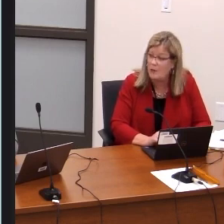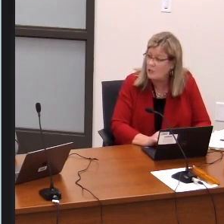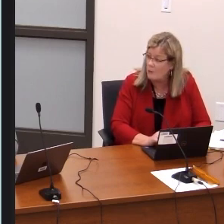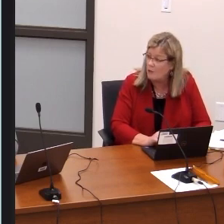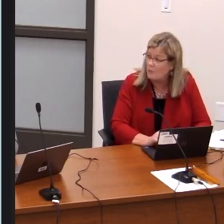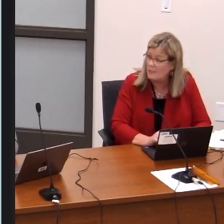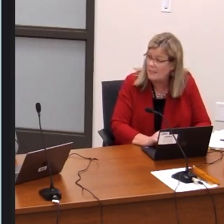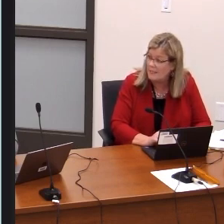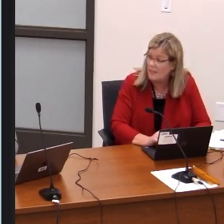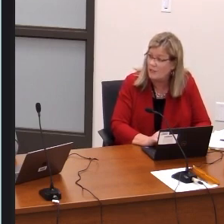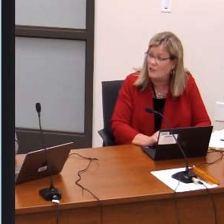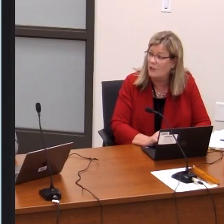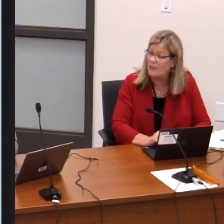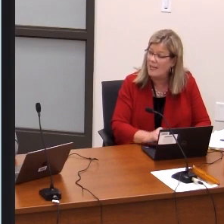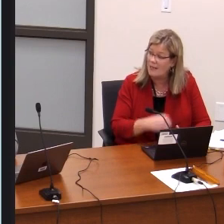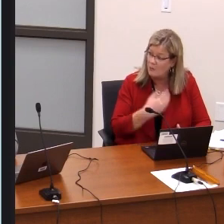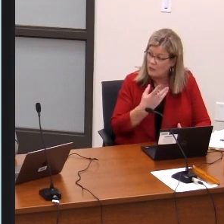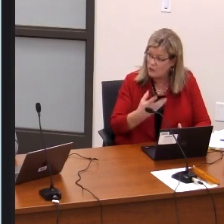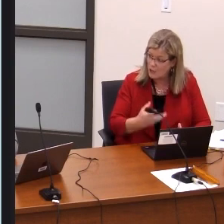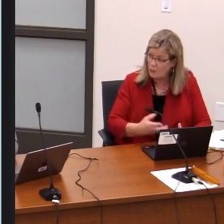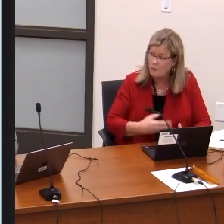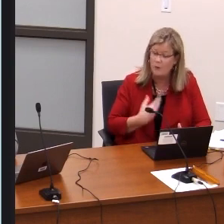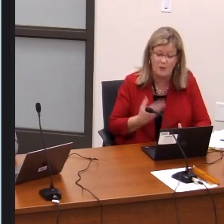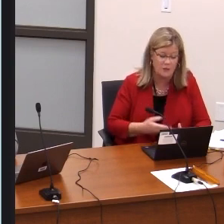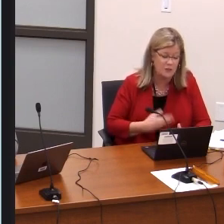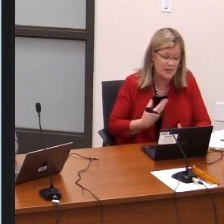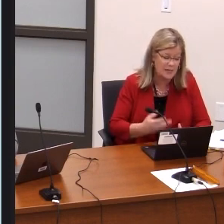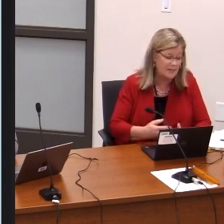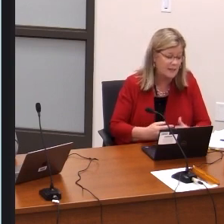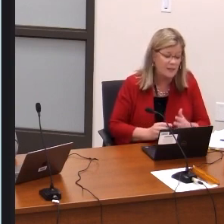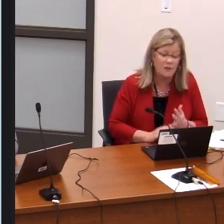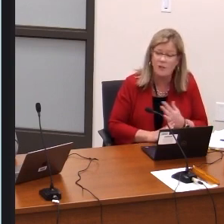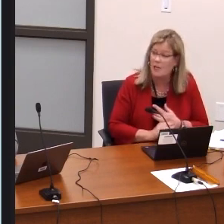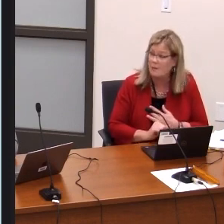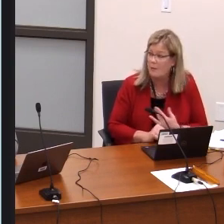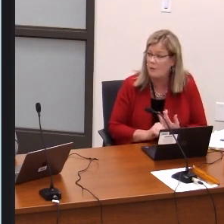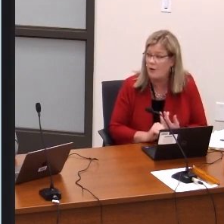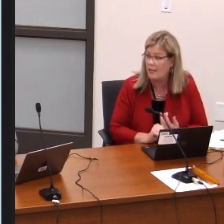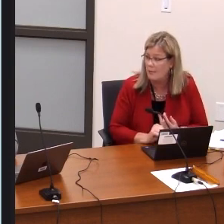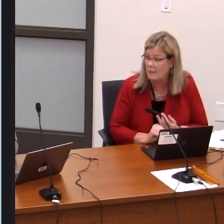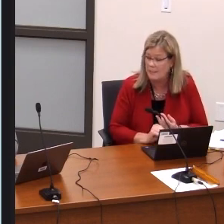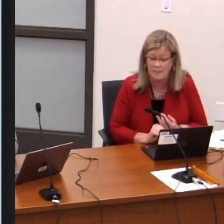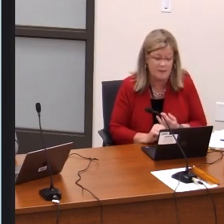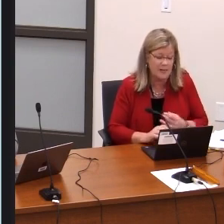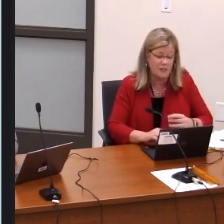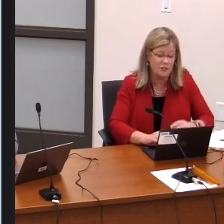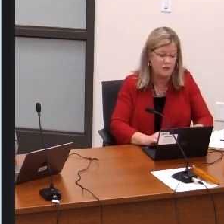descriptive question mark of what's in there. So it kind of should help you understand, you're talking about